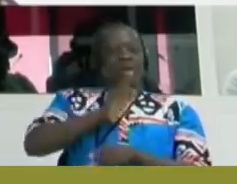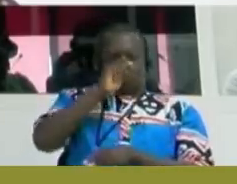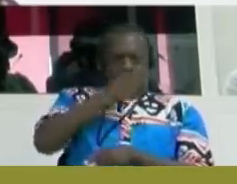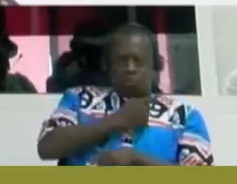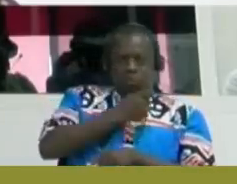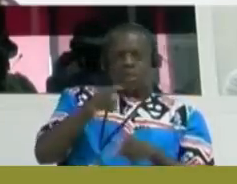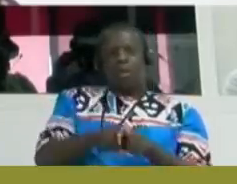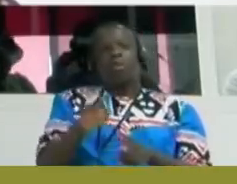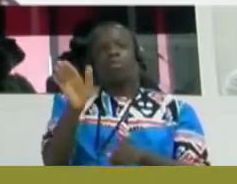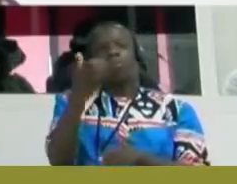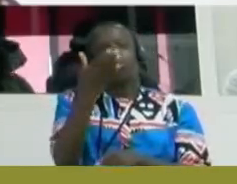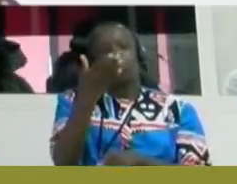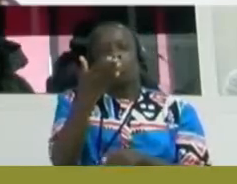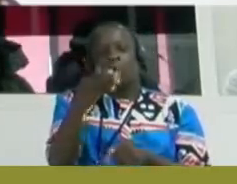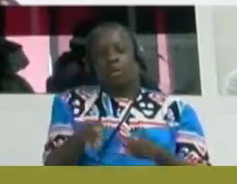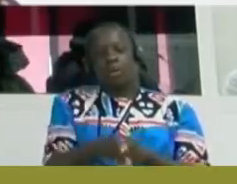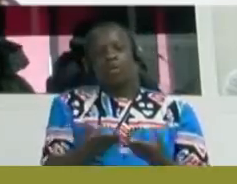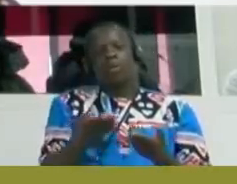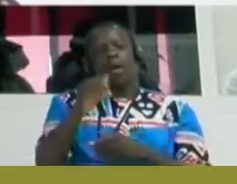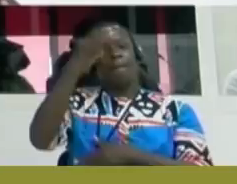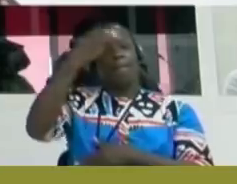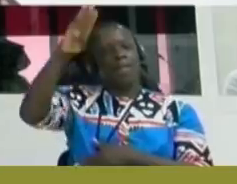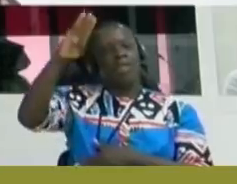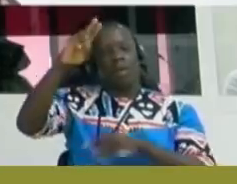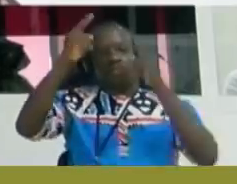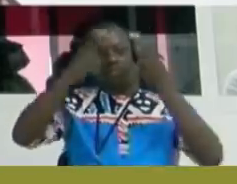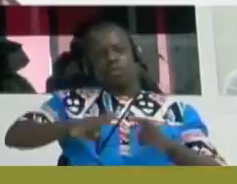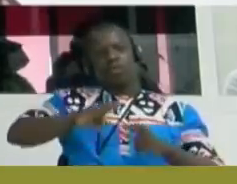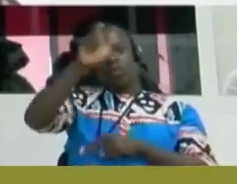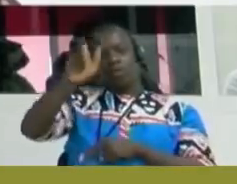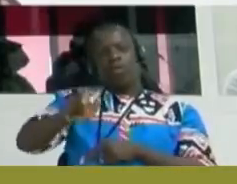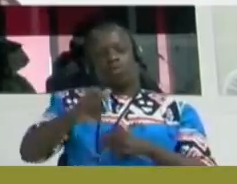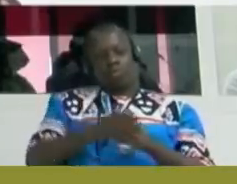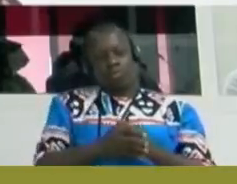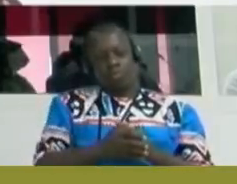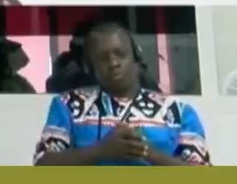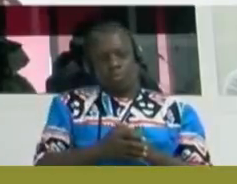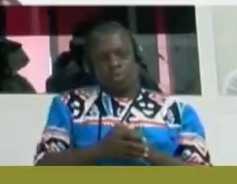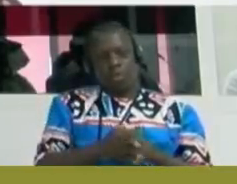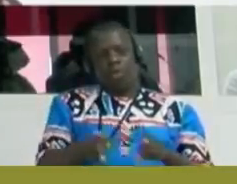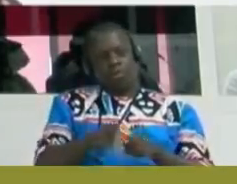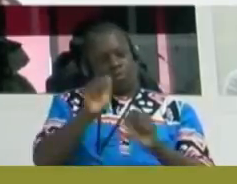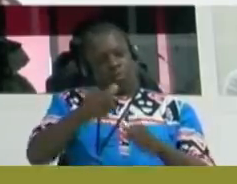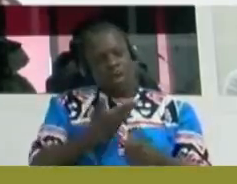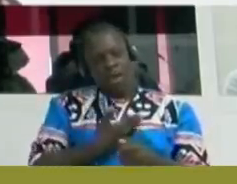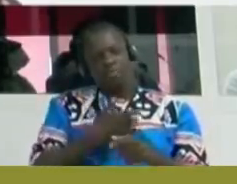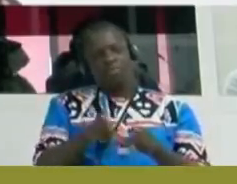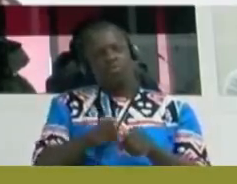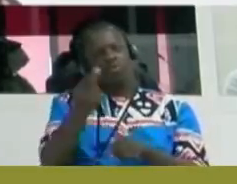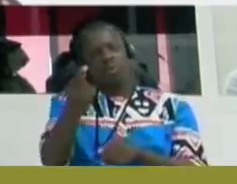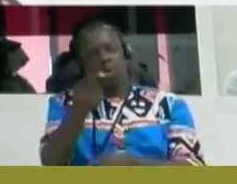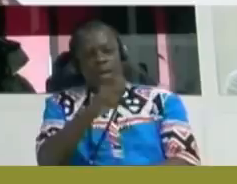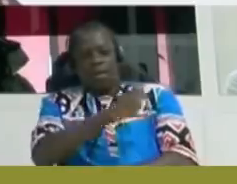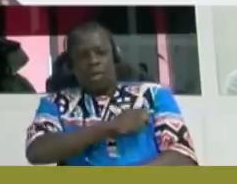On the 4th of May 1994, my father died. Tata Minister of Justice. I went to the curator at the Ministry of Justice so that I can get his little pension,